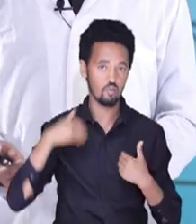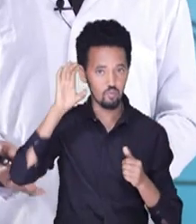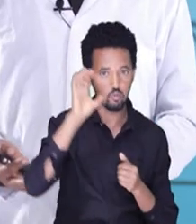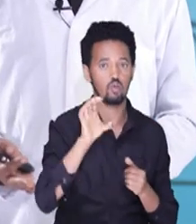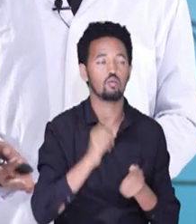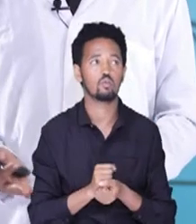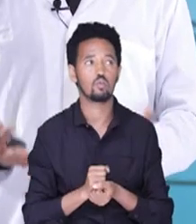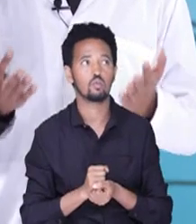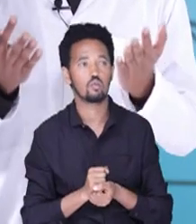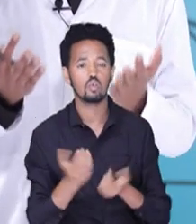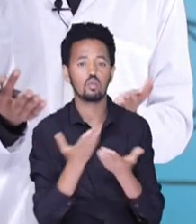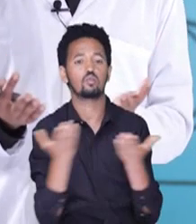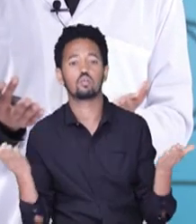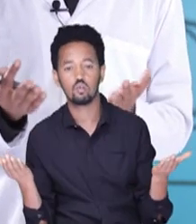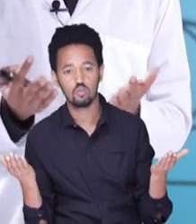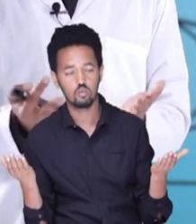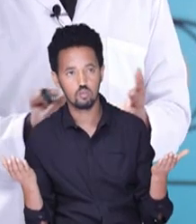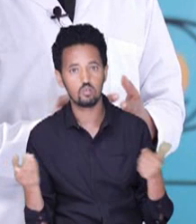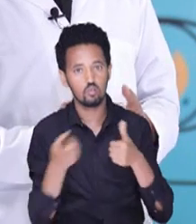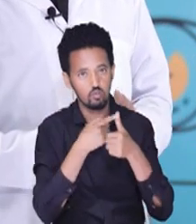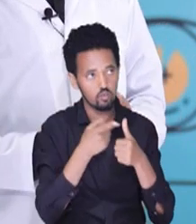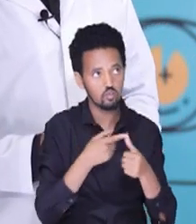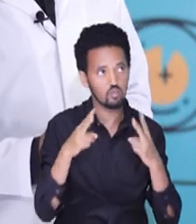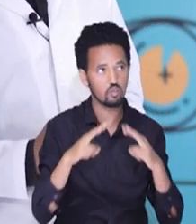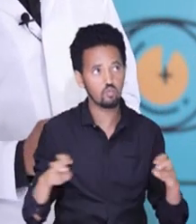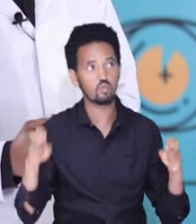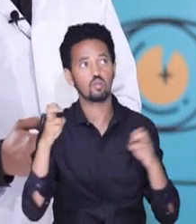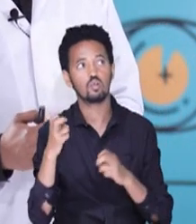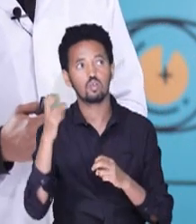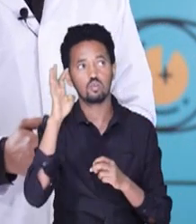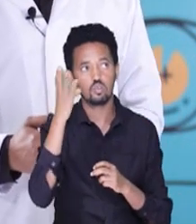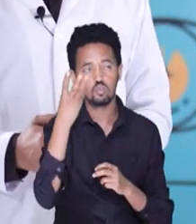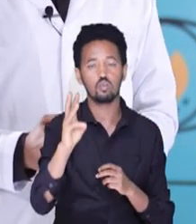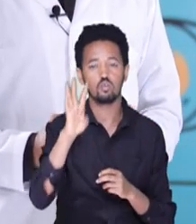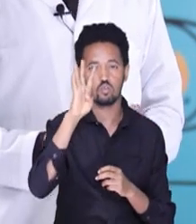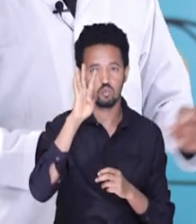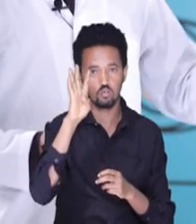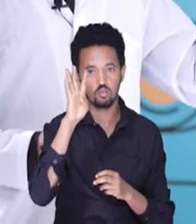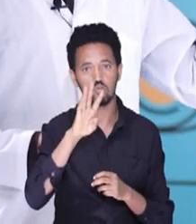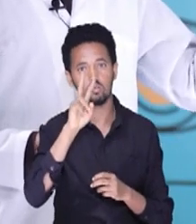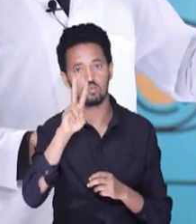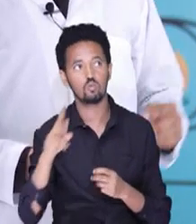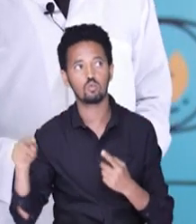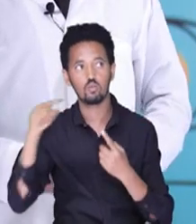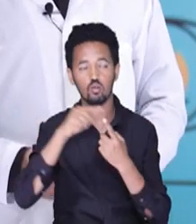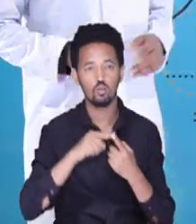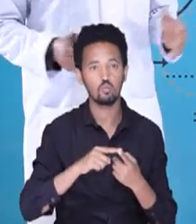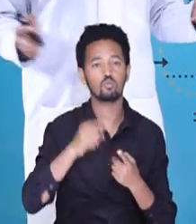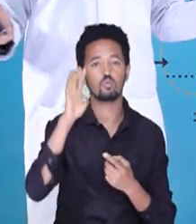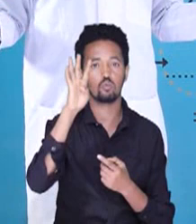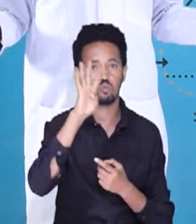War. There was two civil wars. The First Civil War, 1642 up to 46. In the First Civil